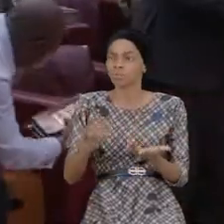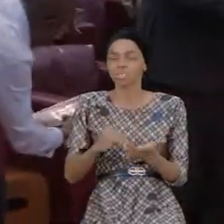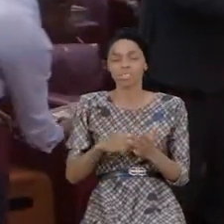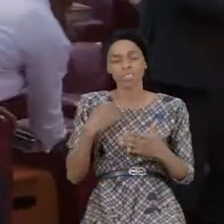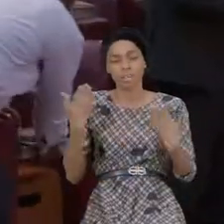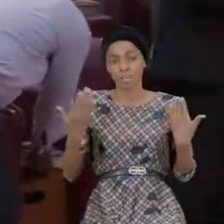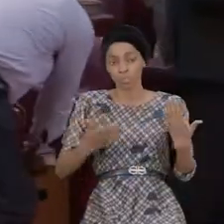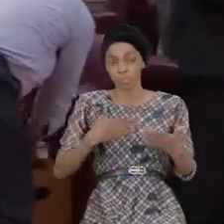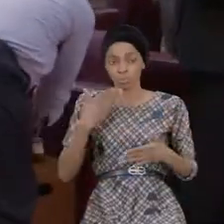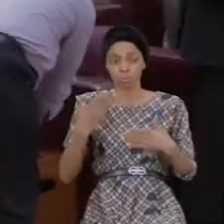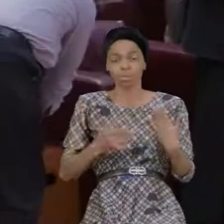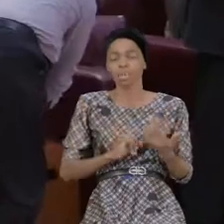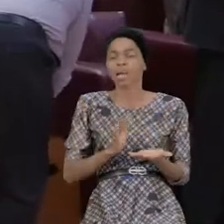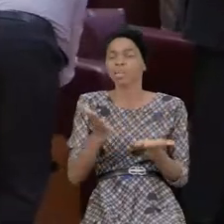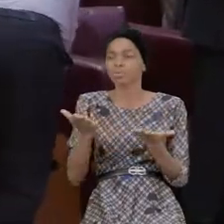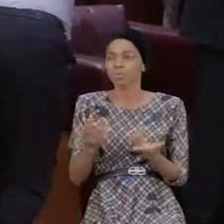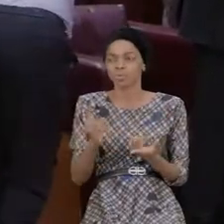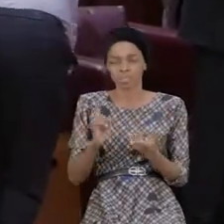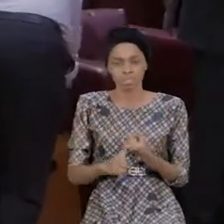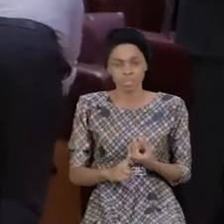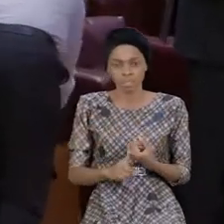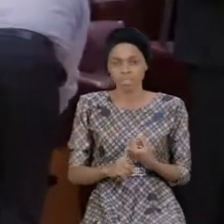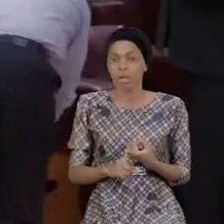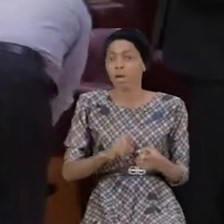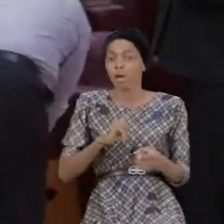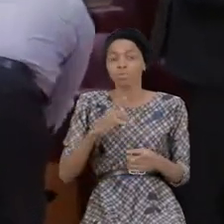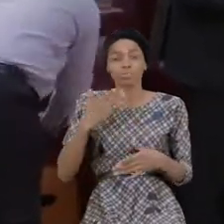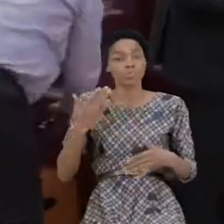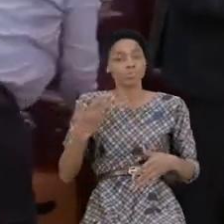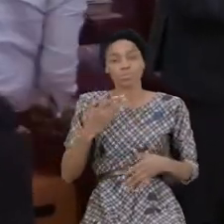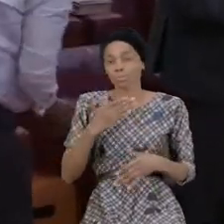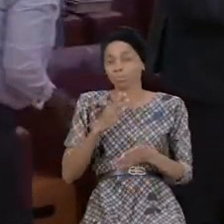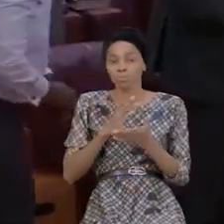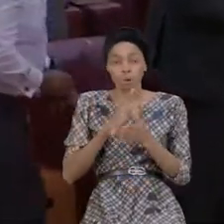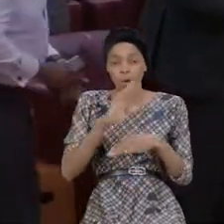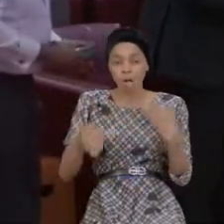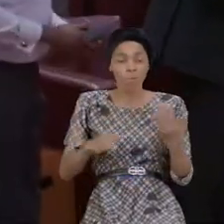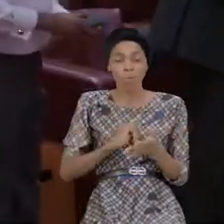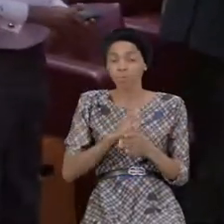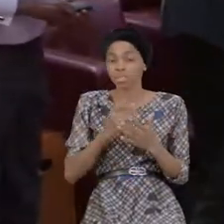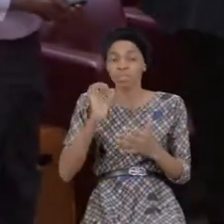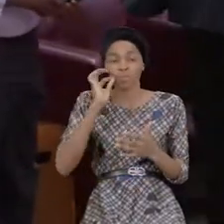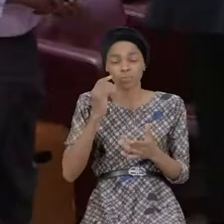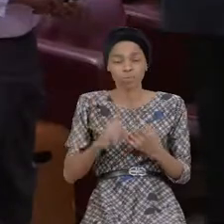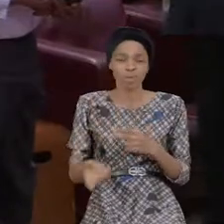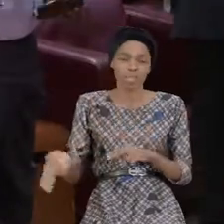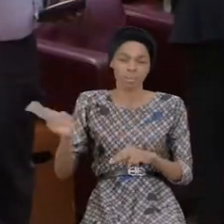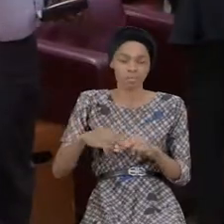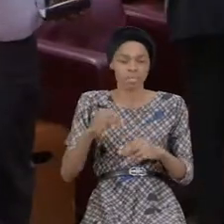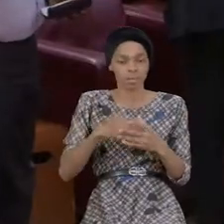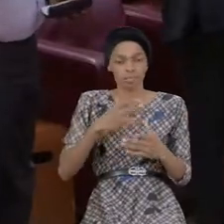want this love. I want all this fruit to increase in my life and to show every